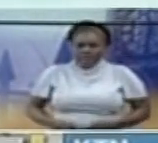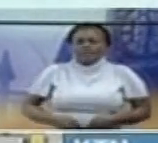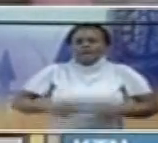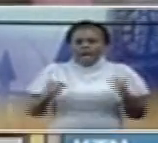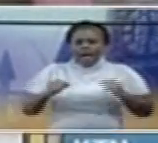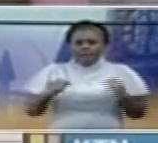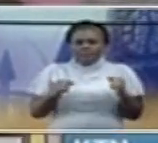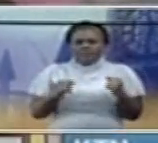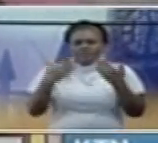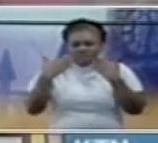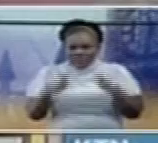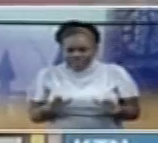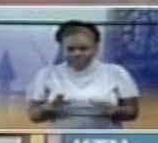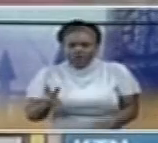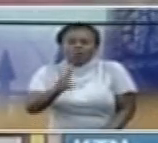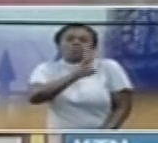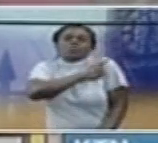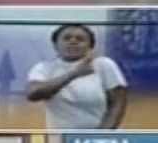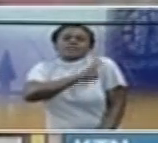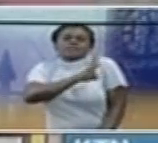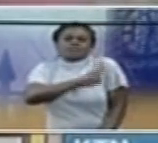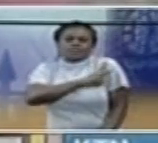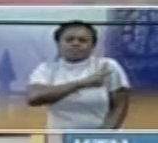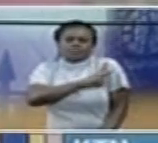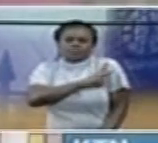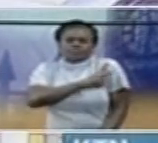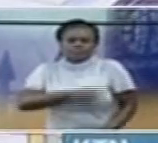ending. Wilkis Tanyabwa, KTN. A